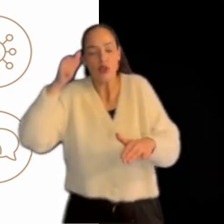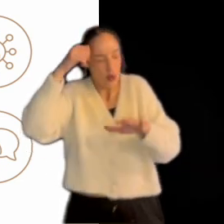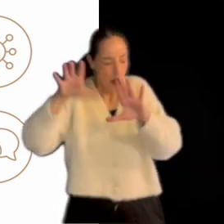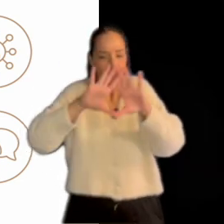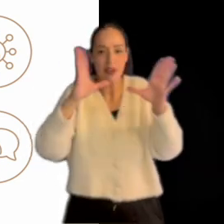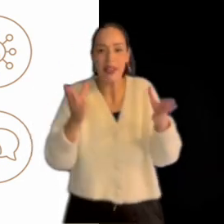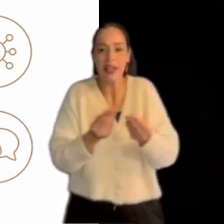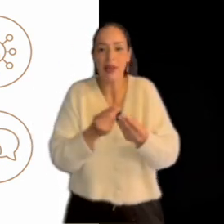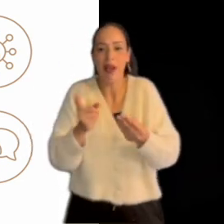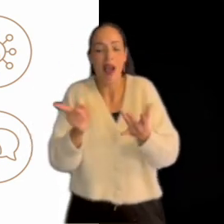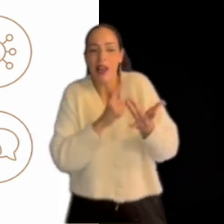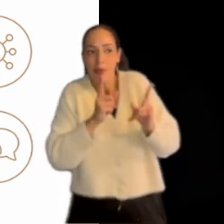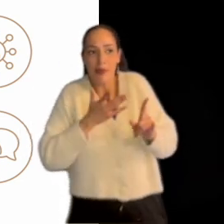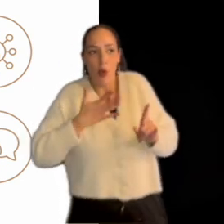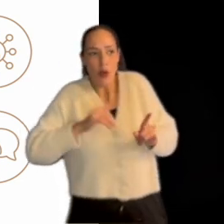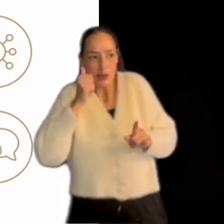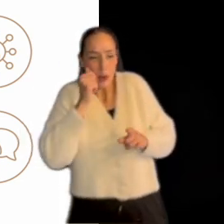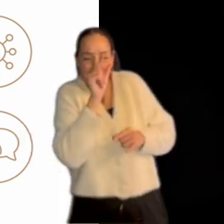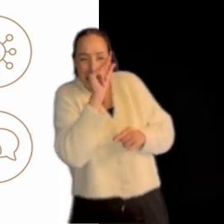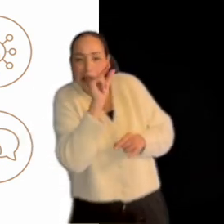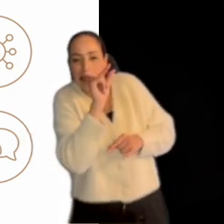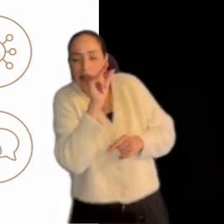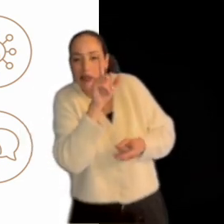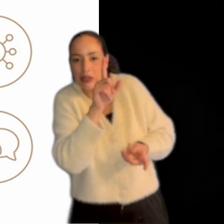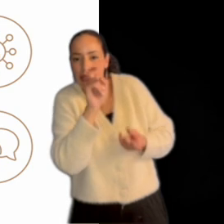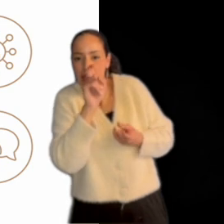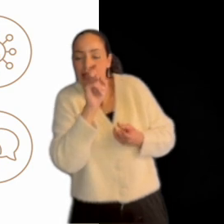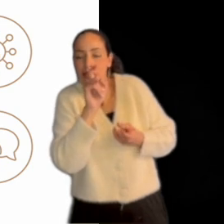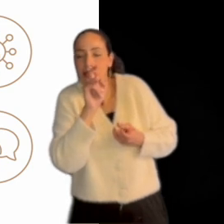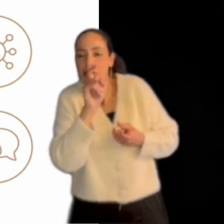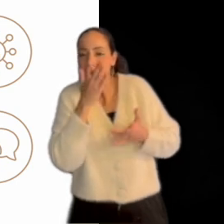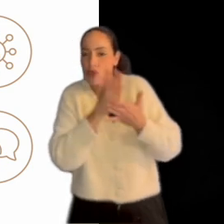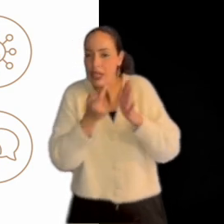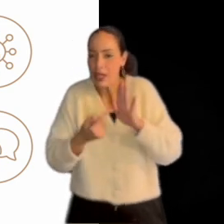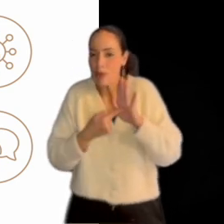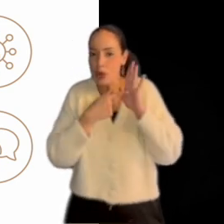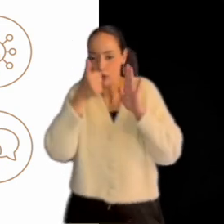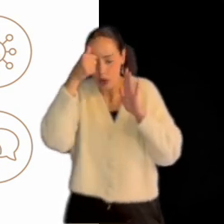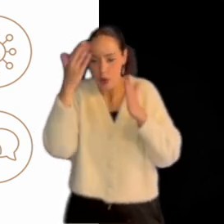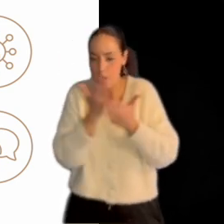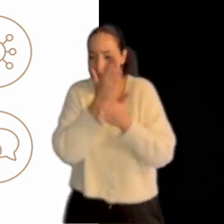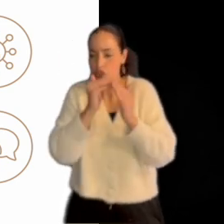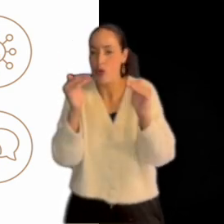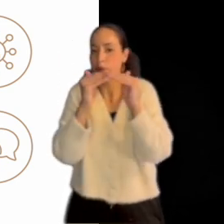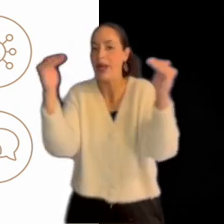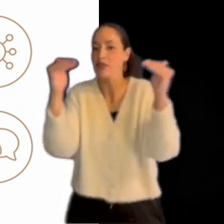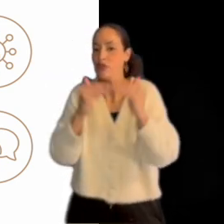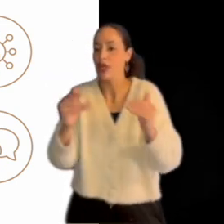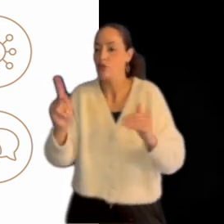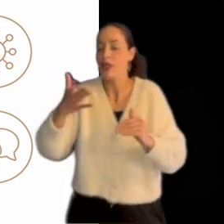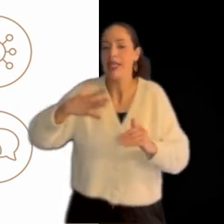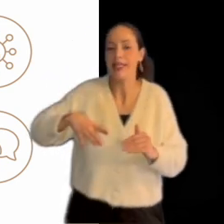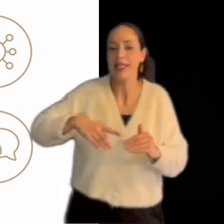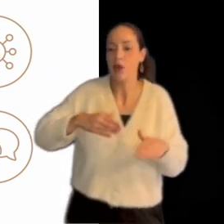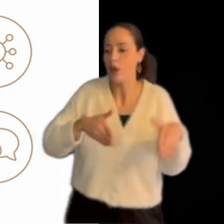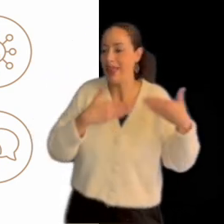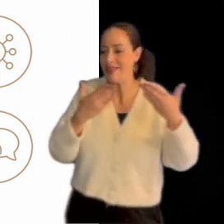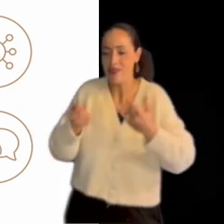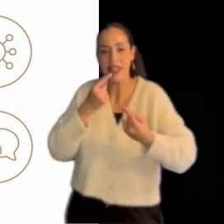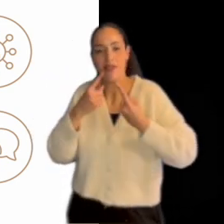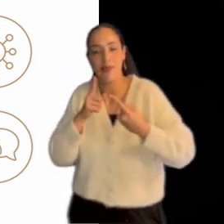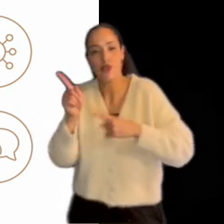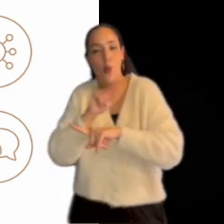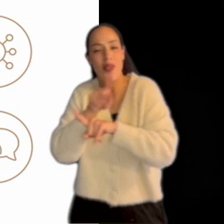the information that they need. Likewise, if we consider the role and value of families, parents and caregivers and wider social